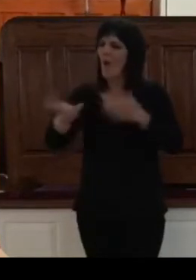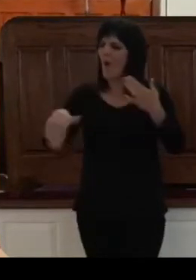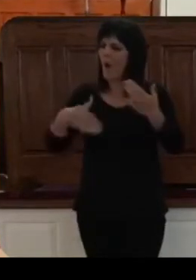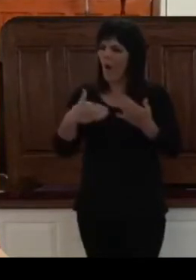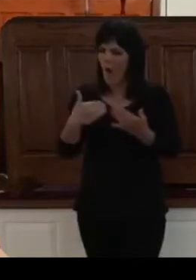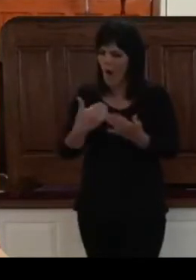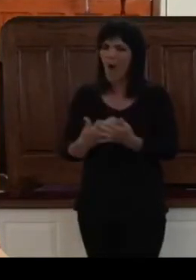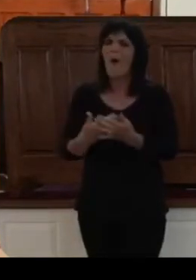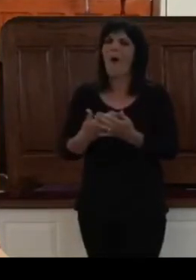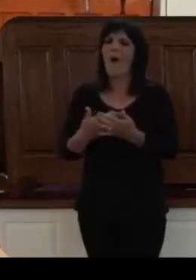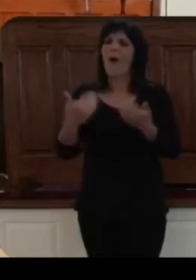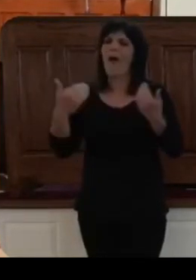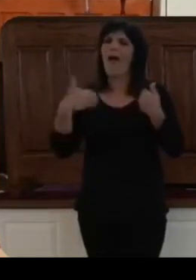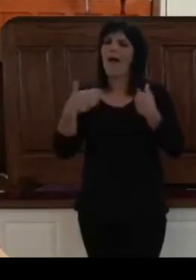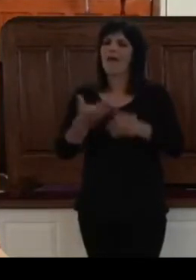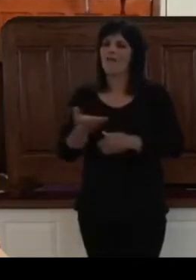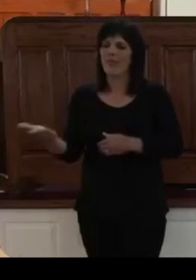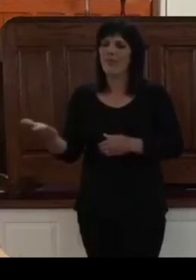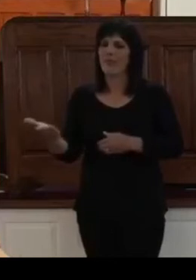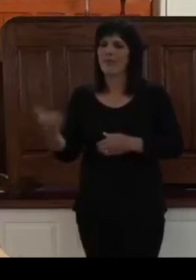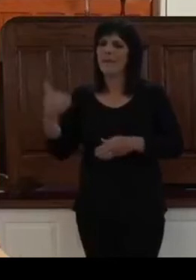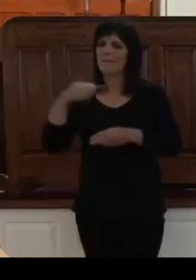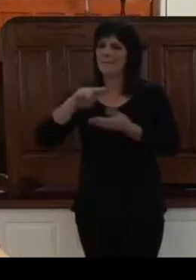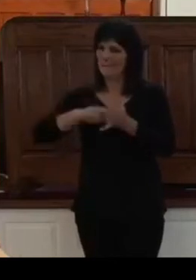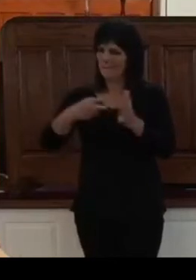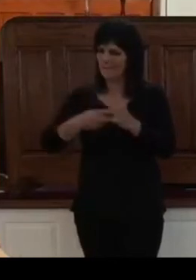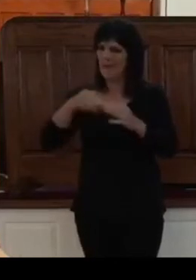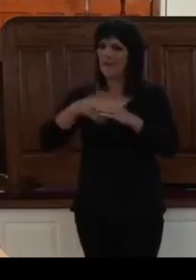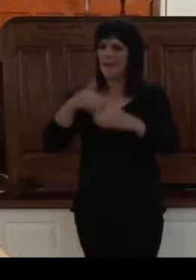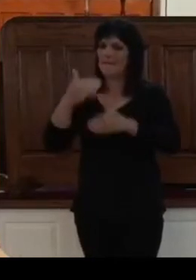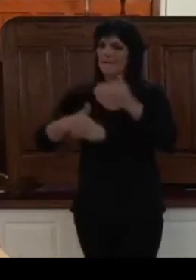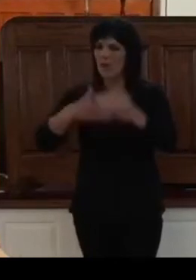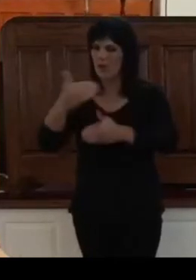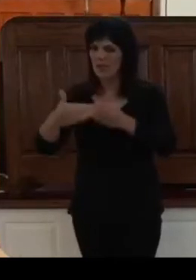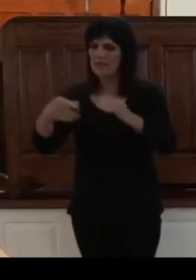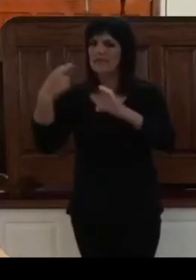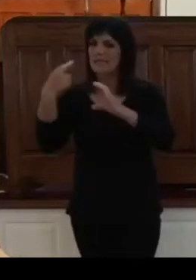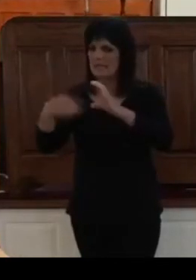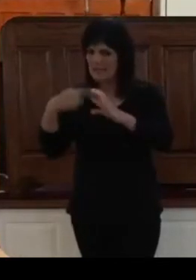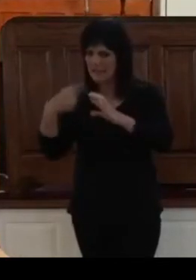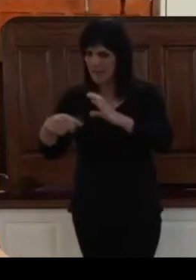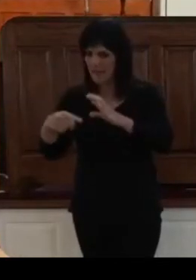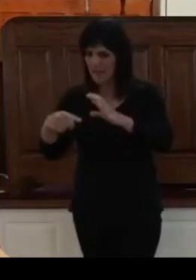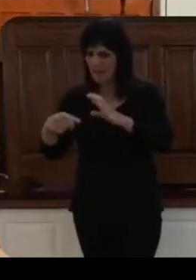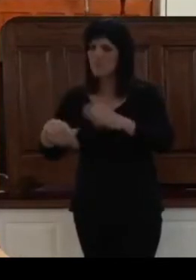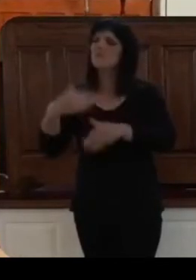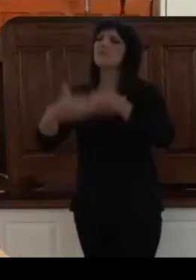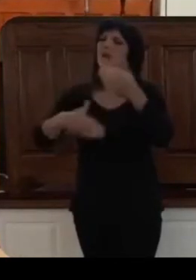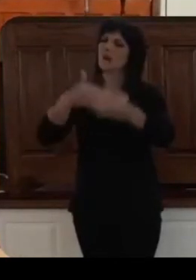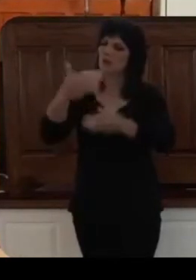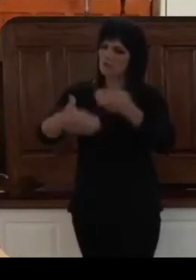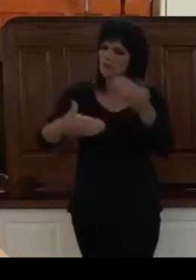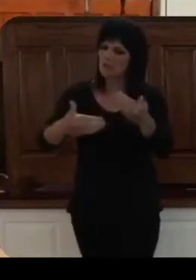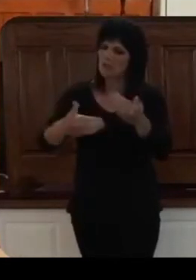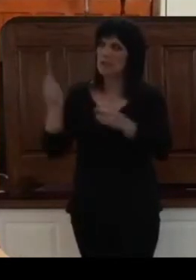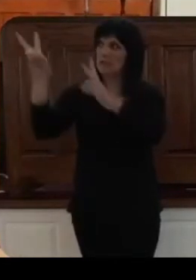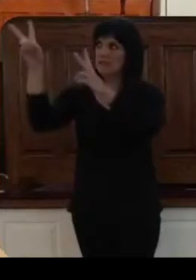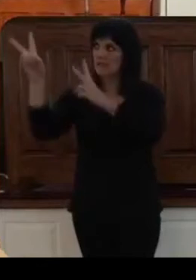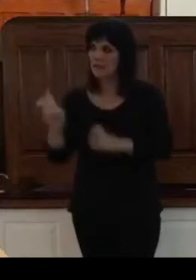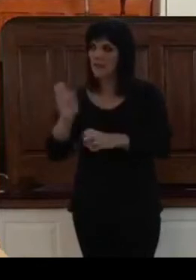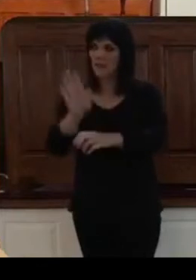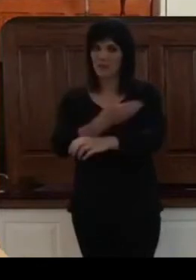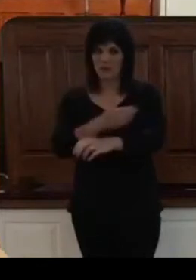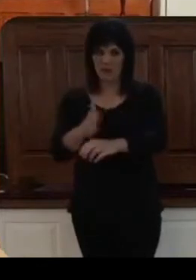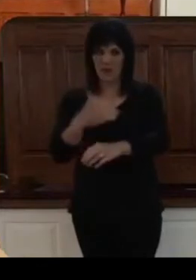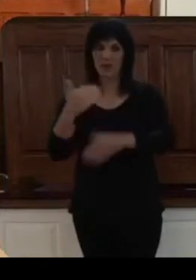its symbol for in progress. You open an attachment to an email, and you're going to get some progress. You download a song, you're going to get